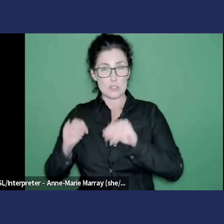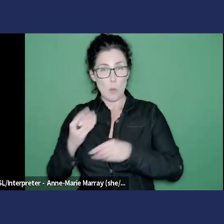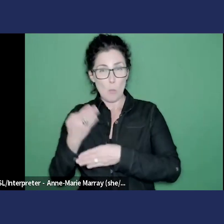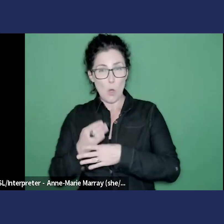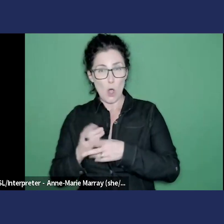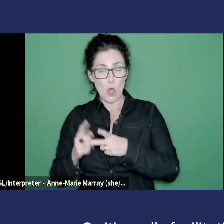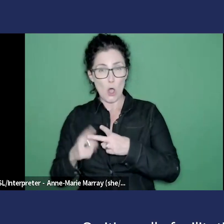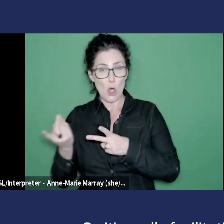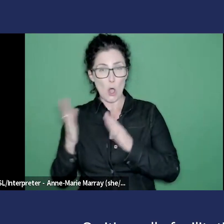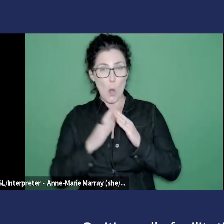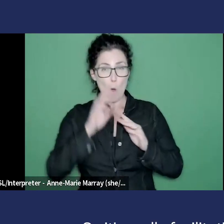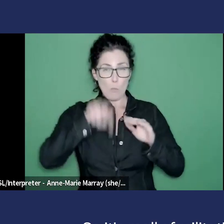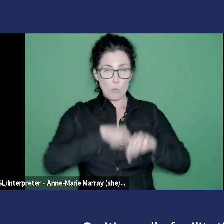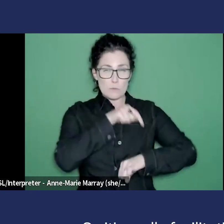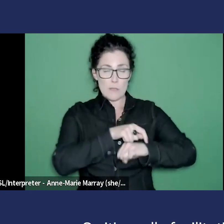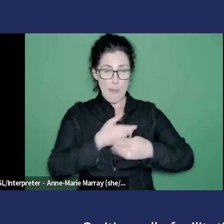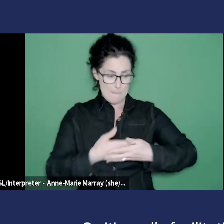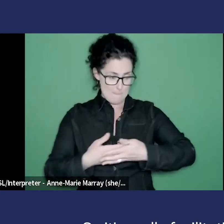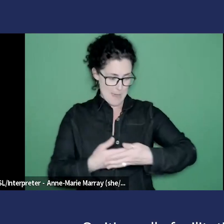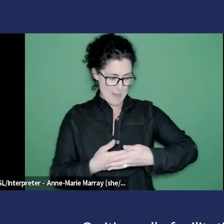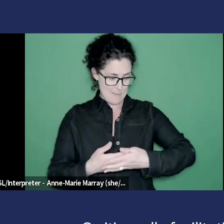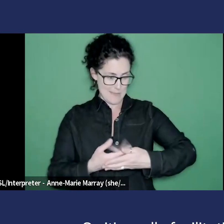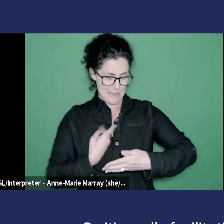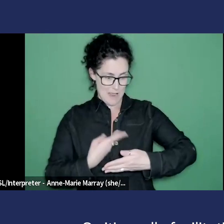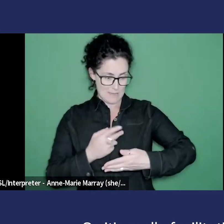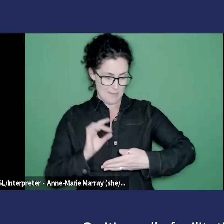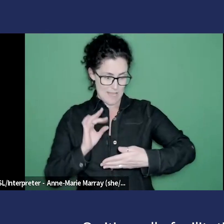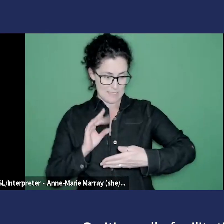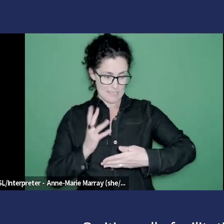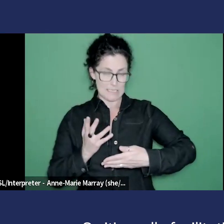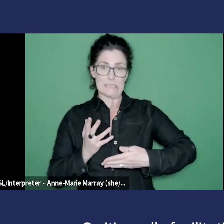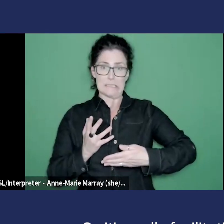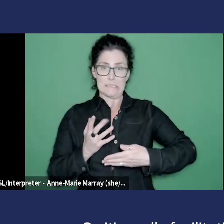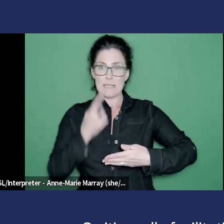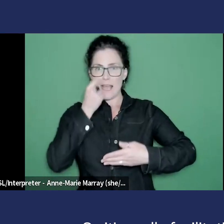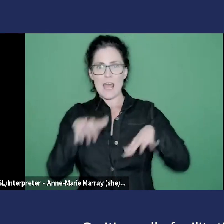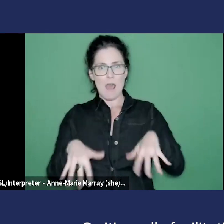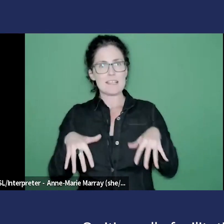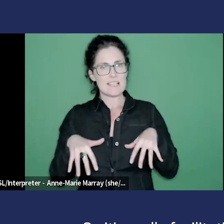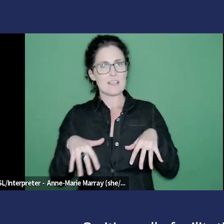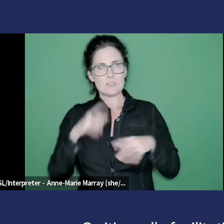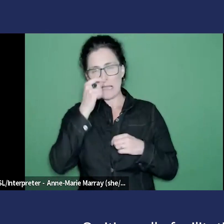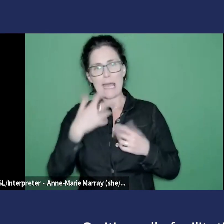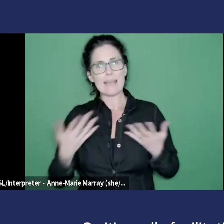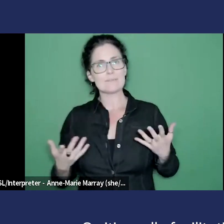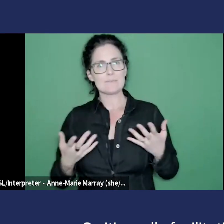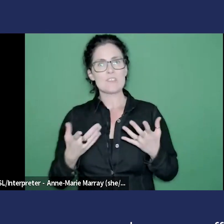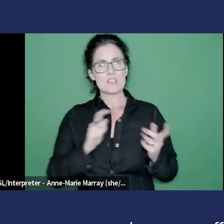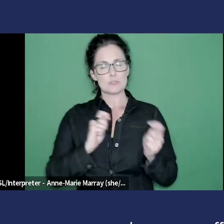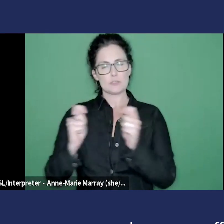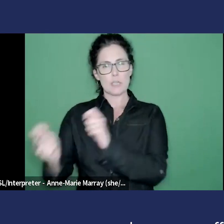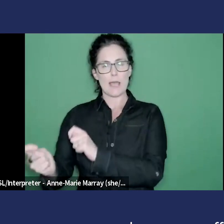today's society. So it's really facilitating building a community that celebrates the depth of the new parenting